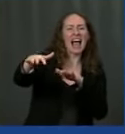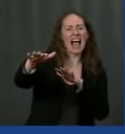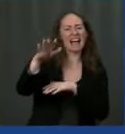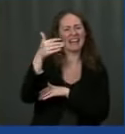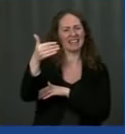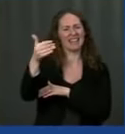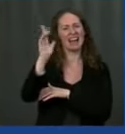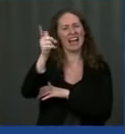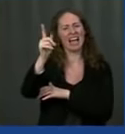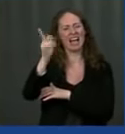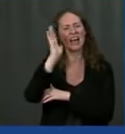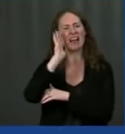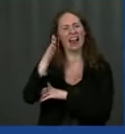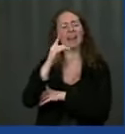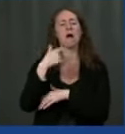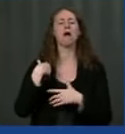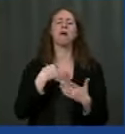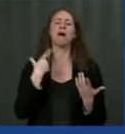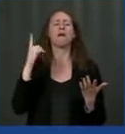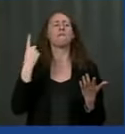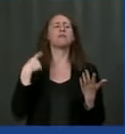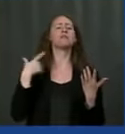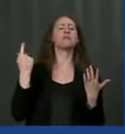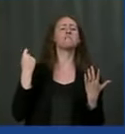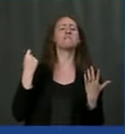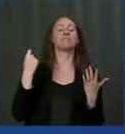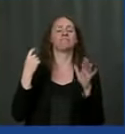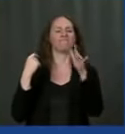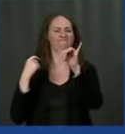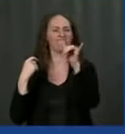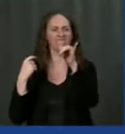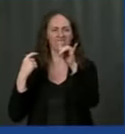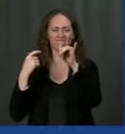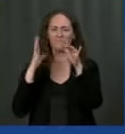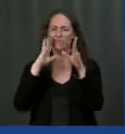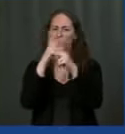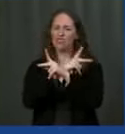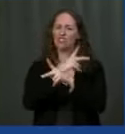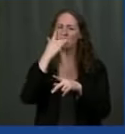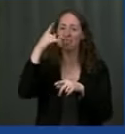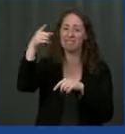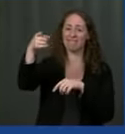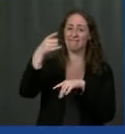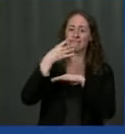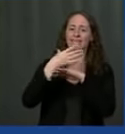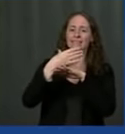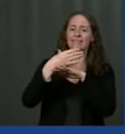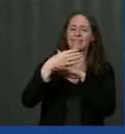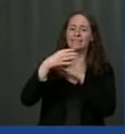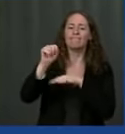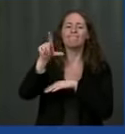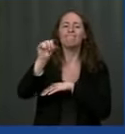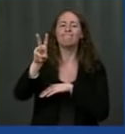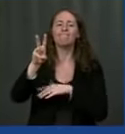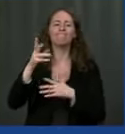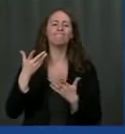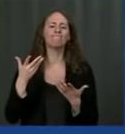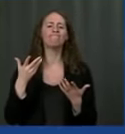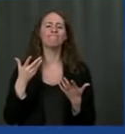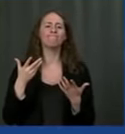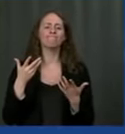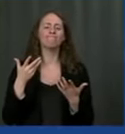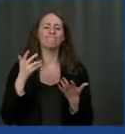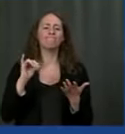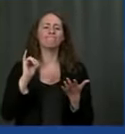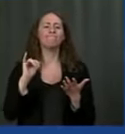originally anticipated. The good news is, because it's moving so slow, the wind speeds have not reached where we thought